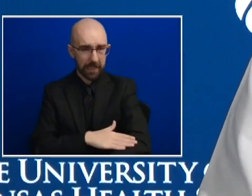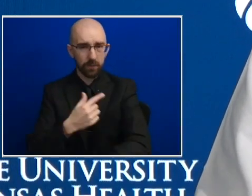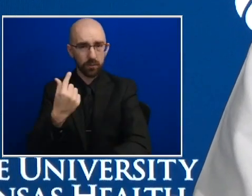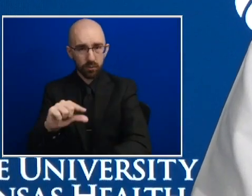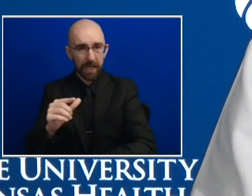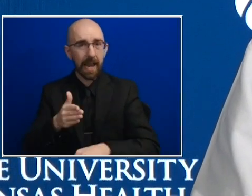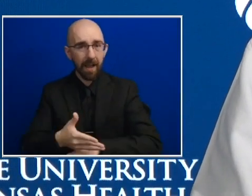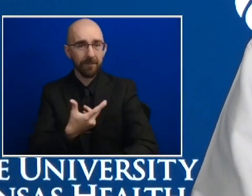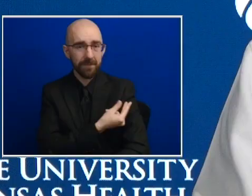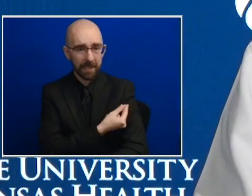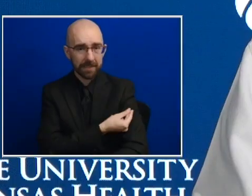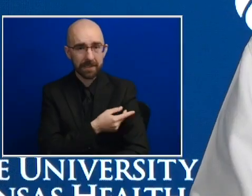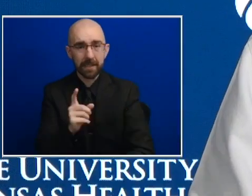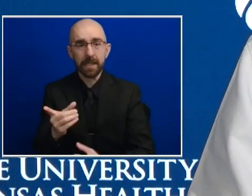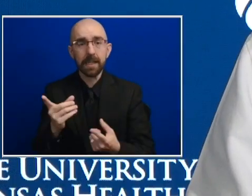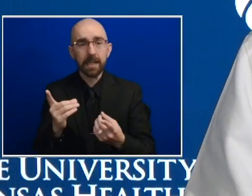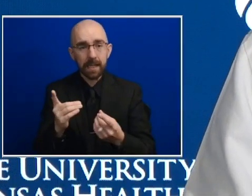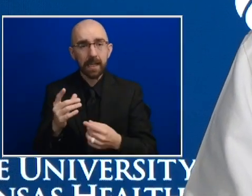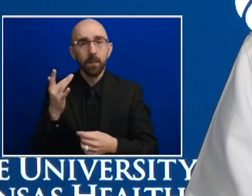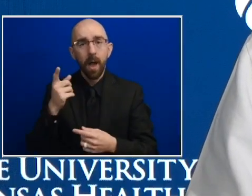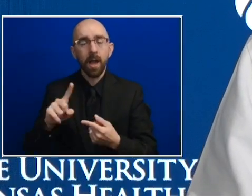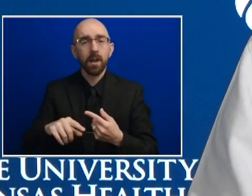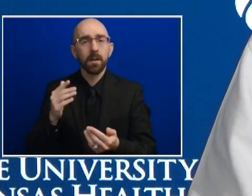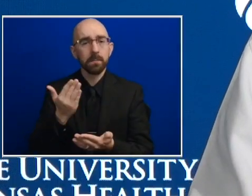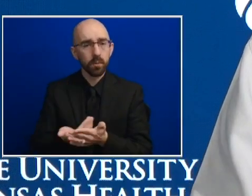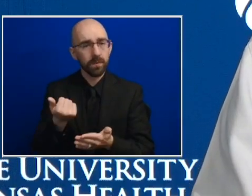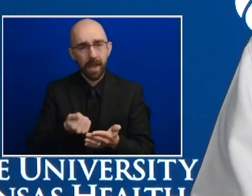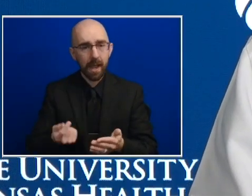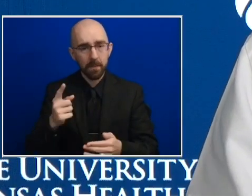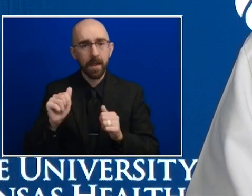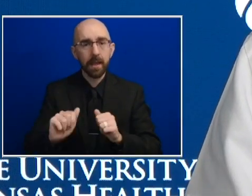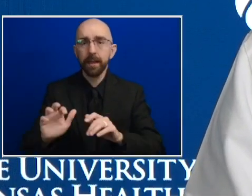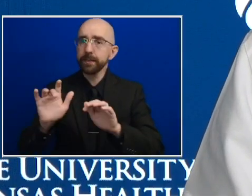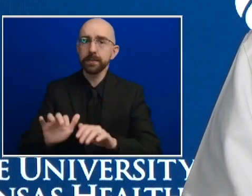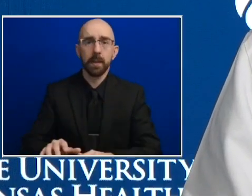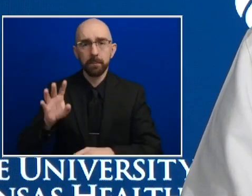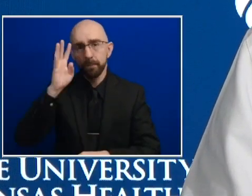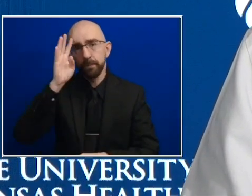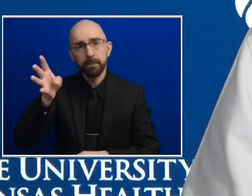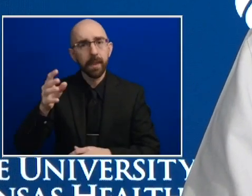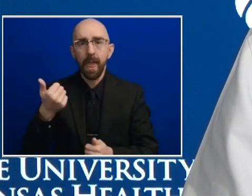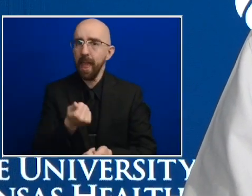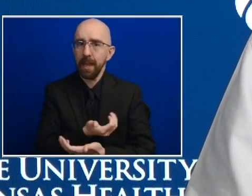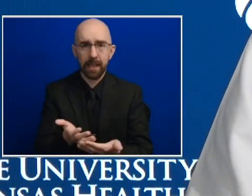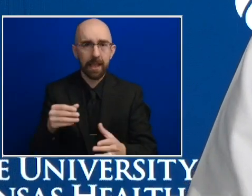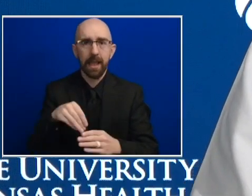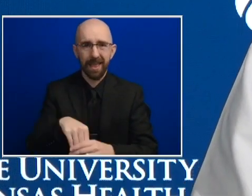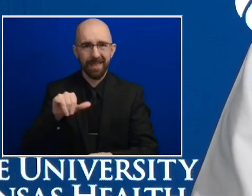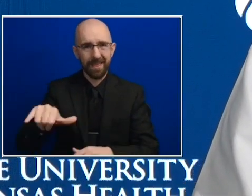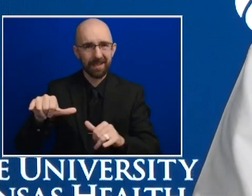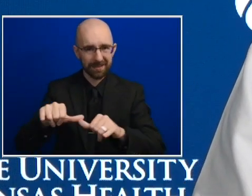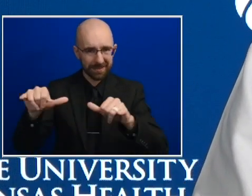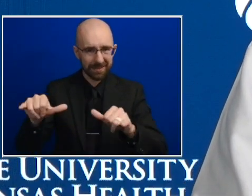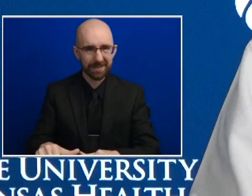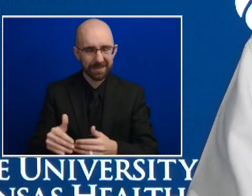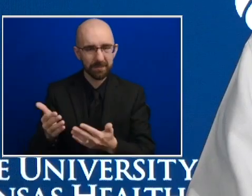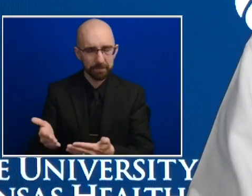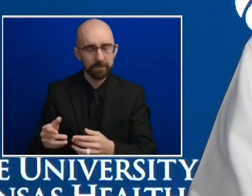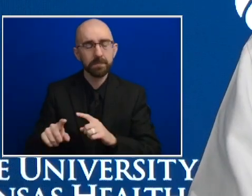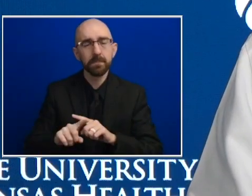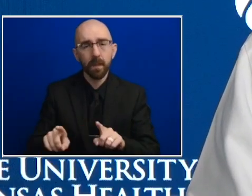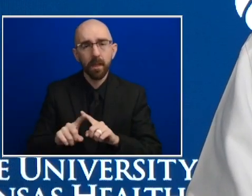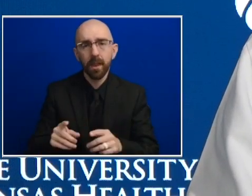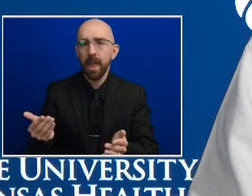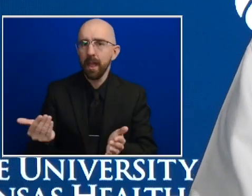He did it just to show and prove that anybody can type in and put in anything in that system. But now, again, if